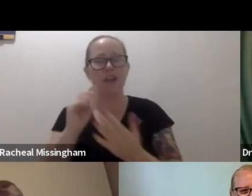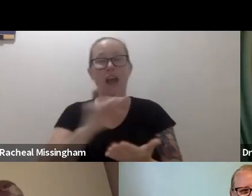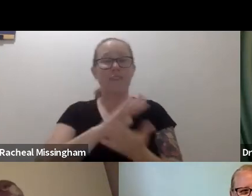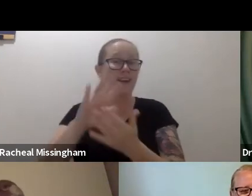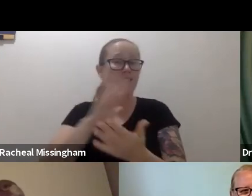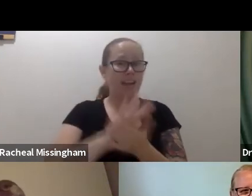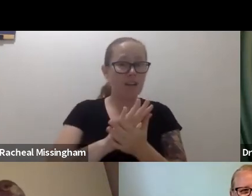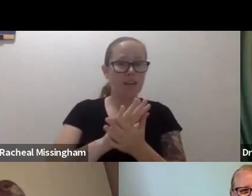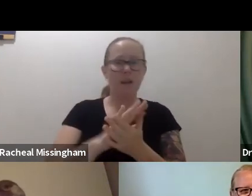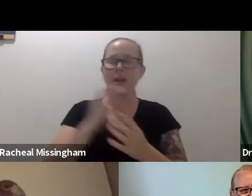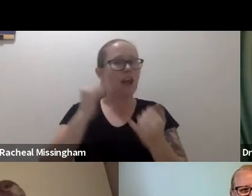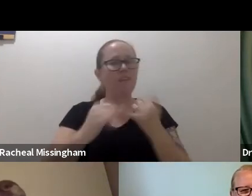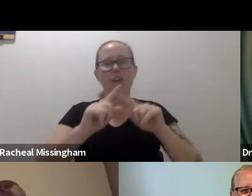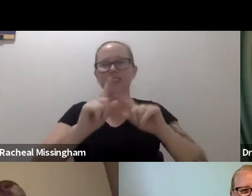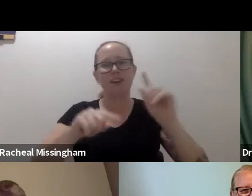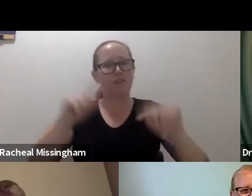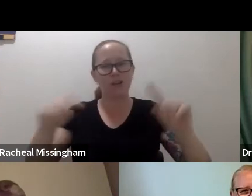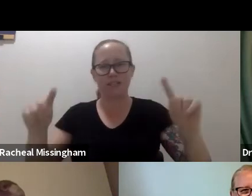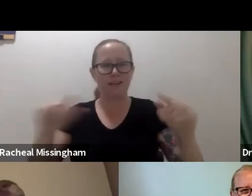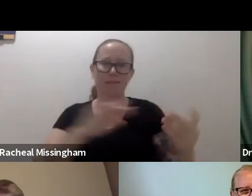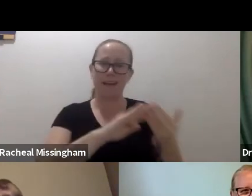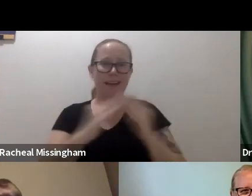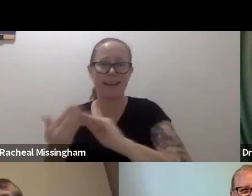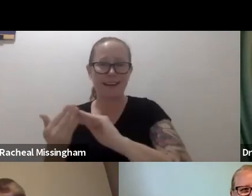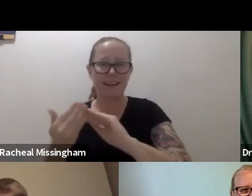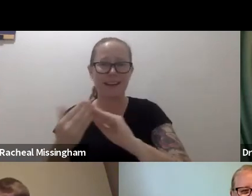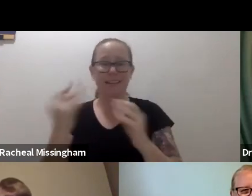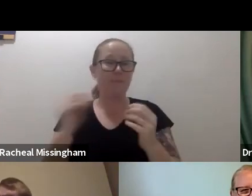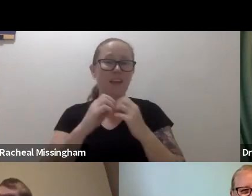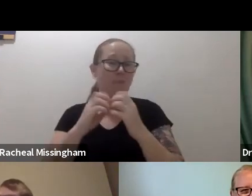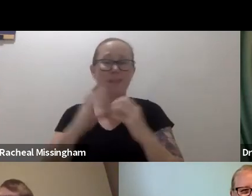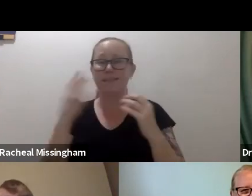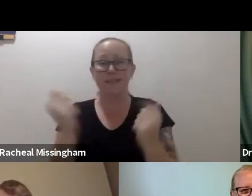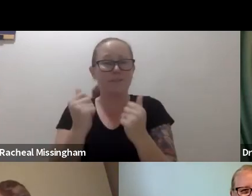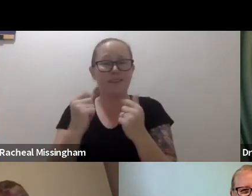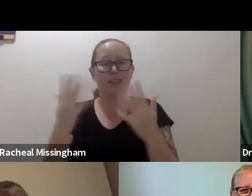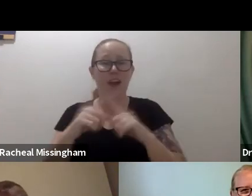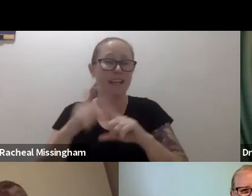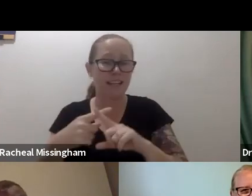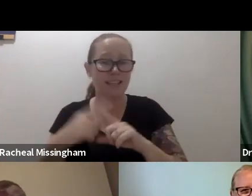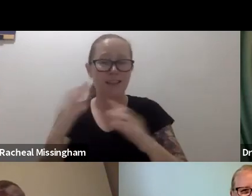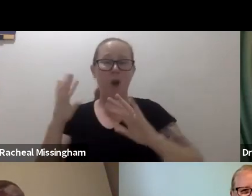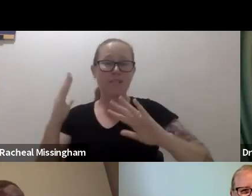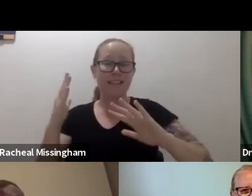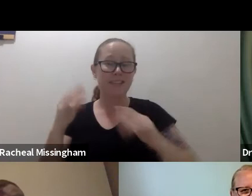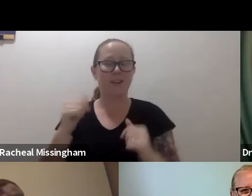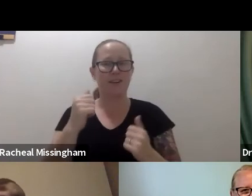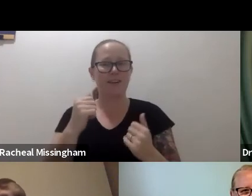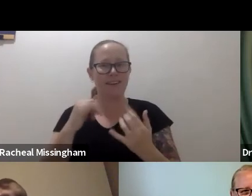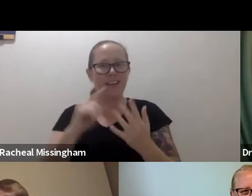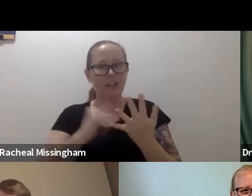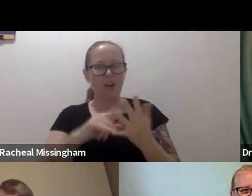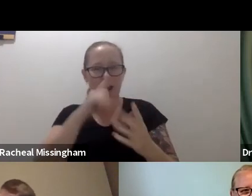sign, and then you have hard of hearing. You have a very diverse community. Something about sign English, some